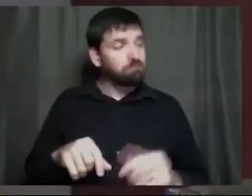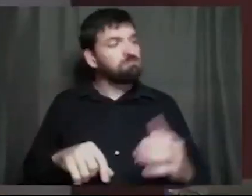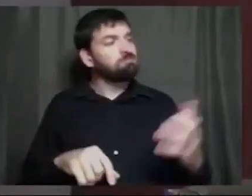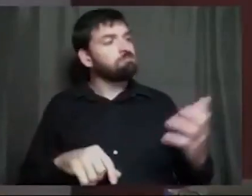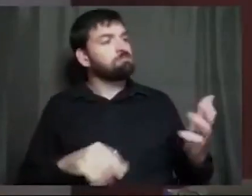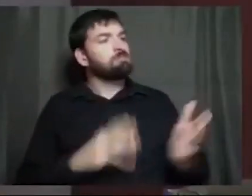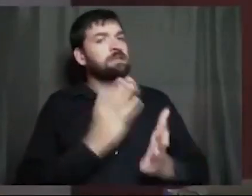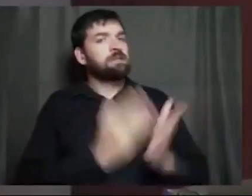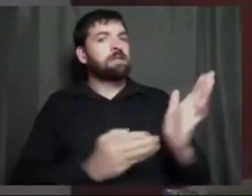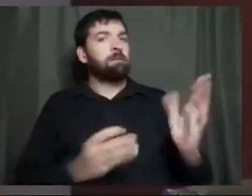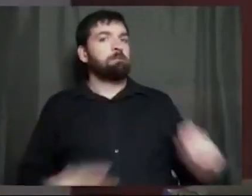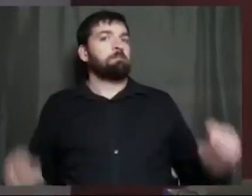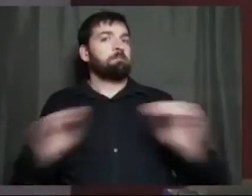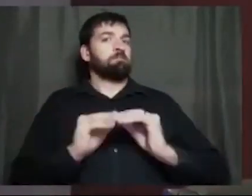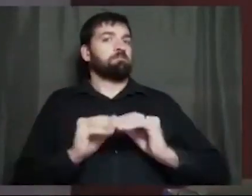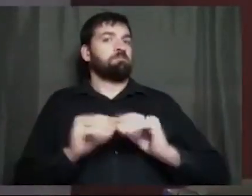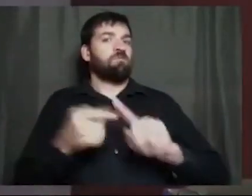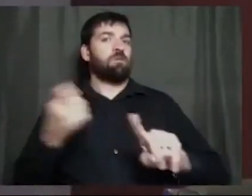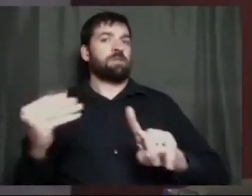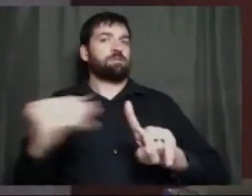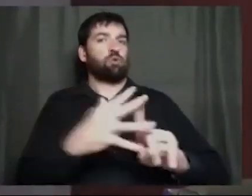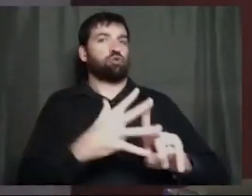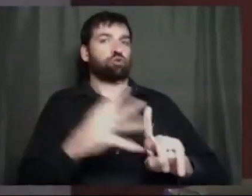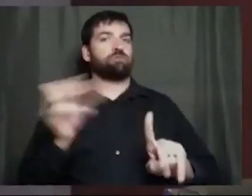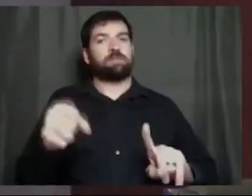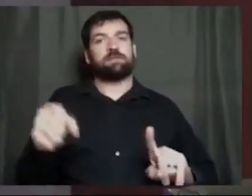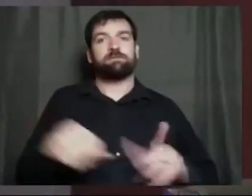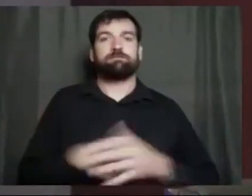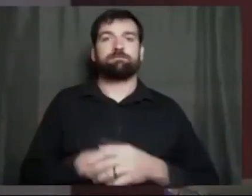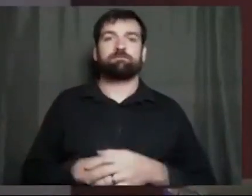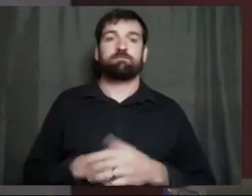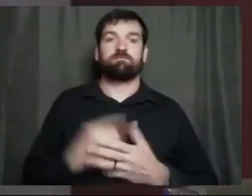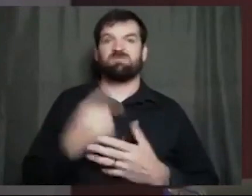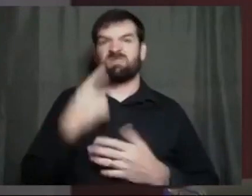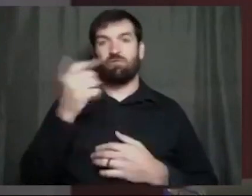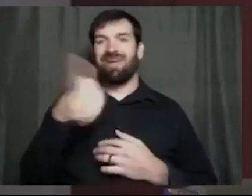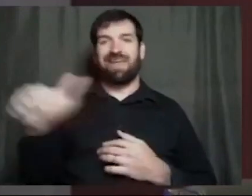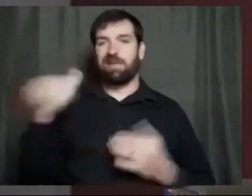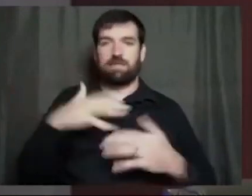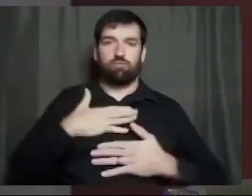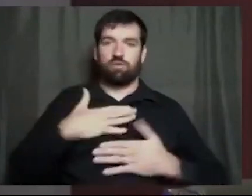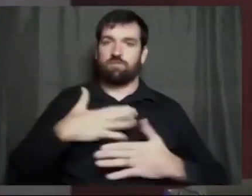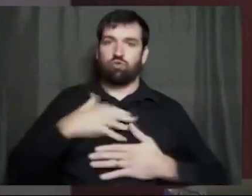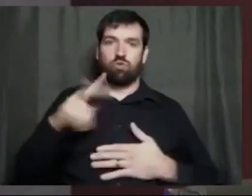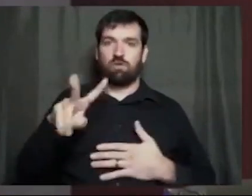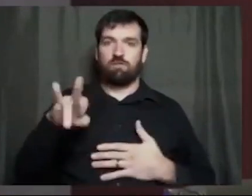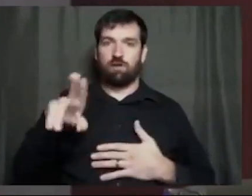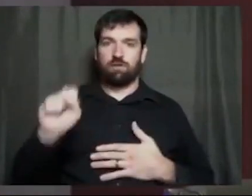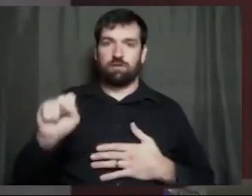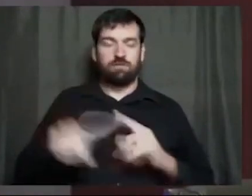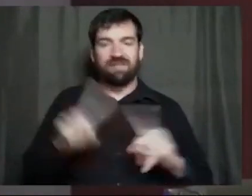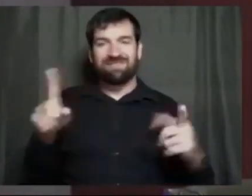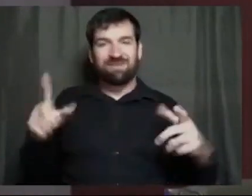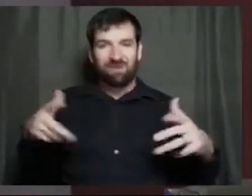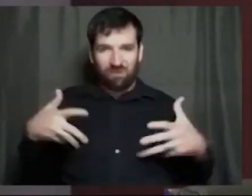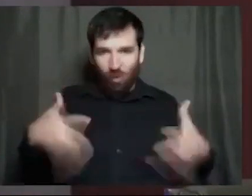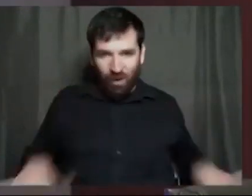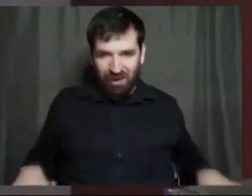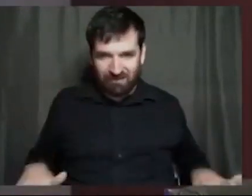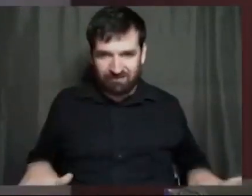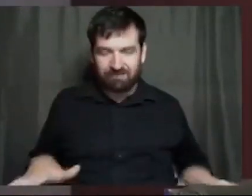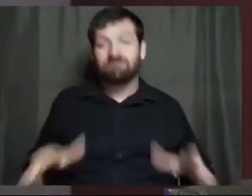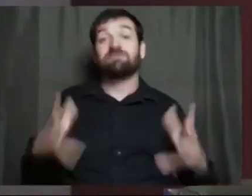immunity from exposure for any respiratory virus, but that's not what we want. What we want to